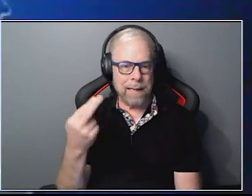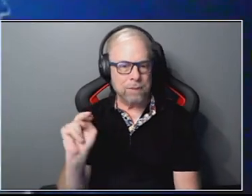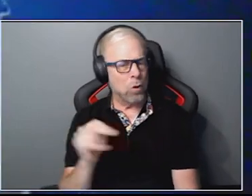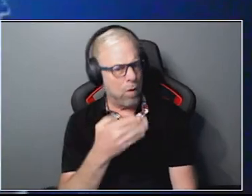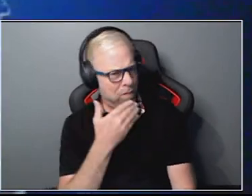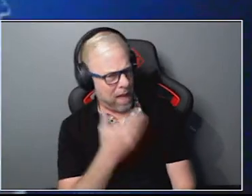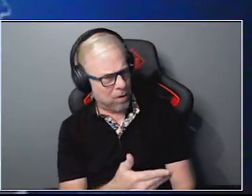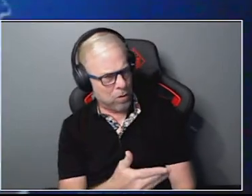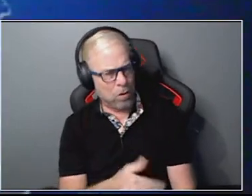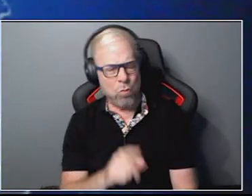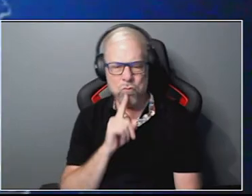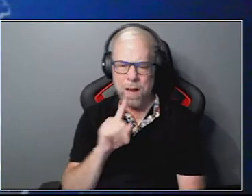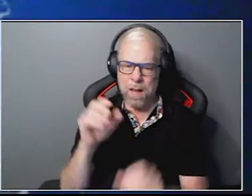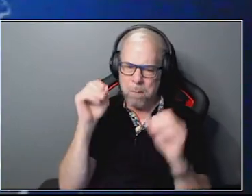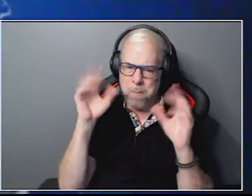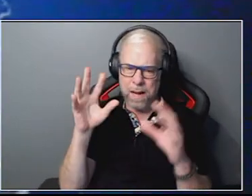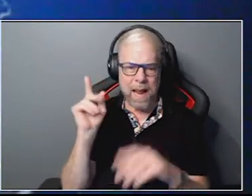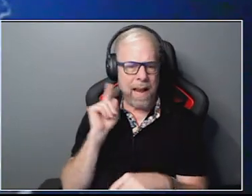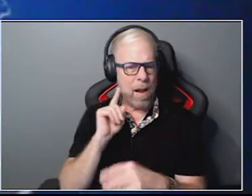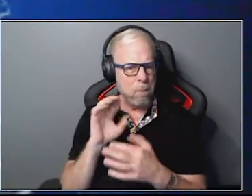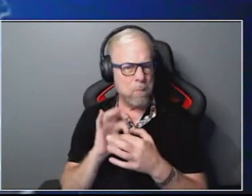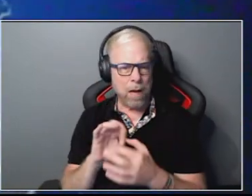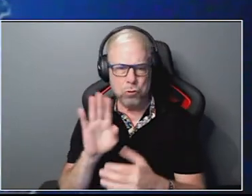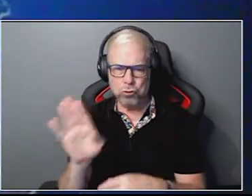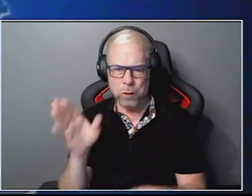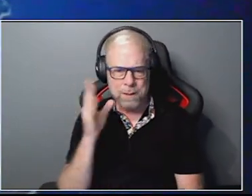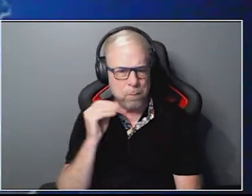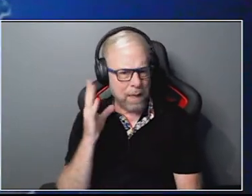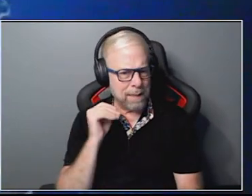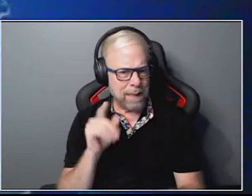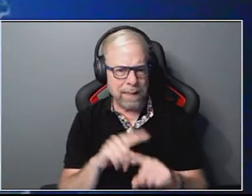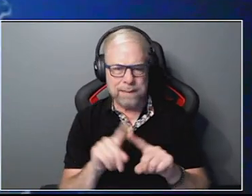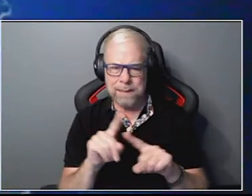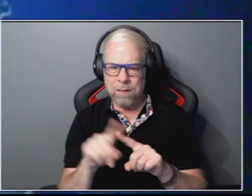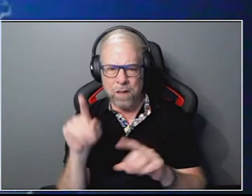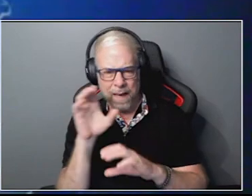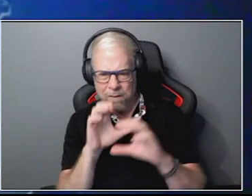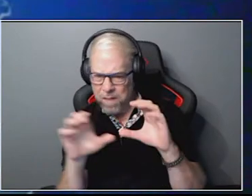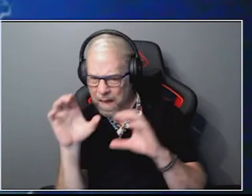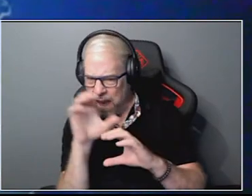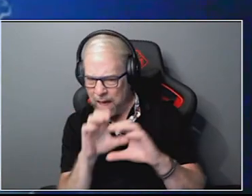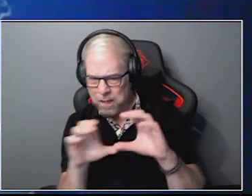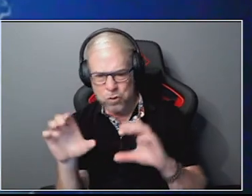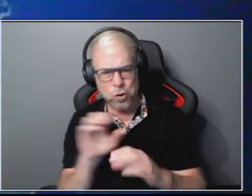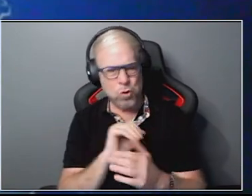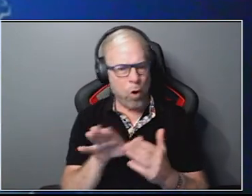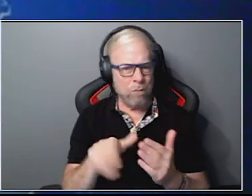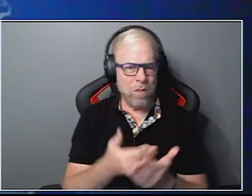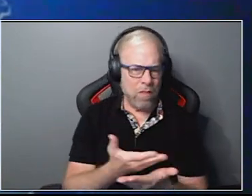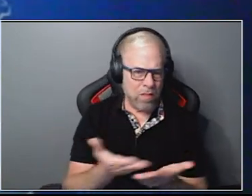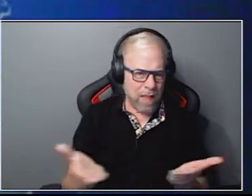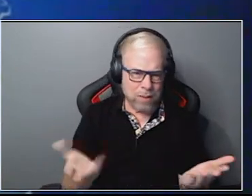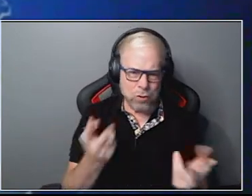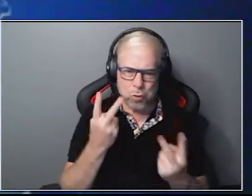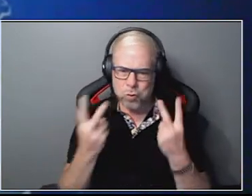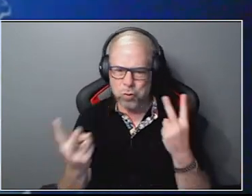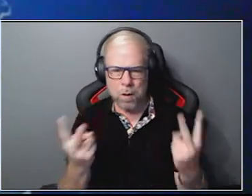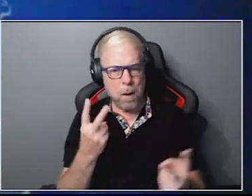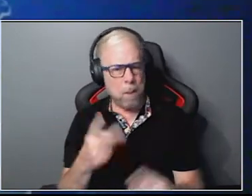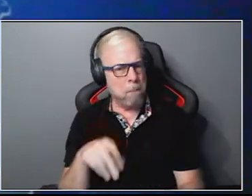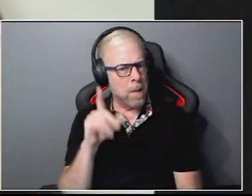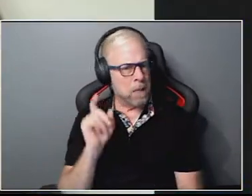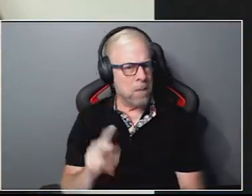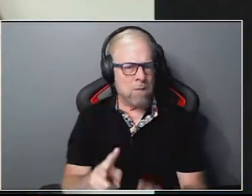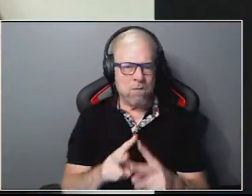hear about your experiences and all the adventures you had and all of the things that you saw. It must have been really